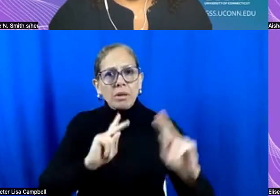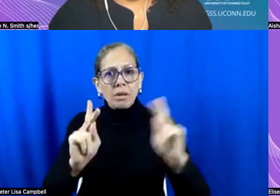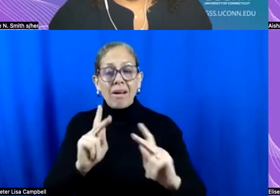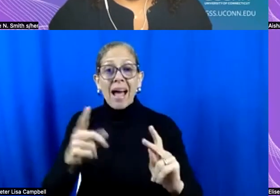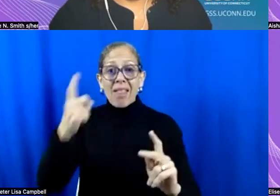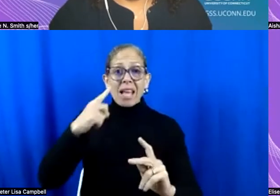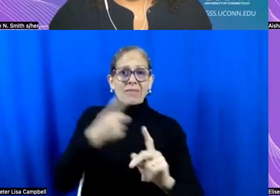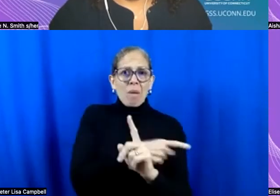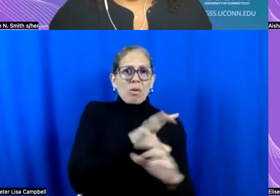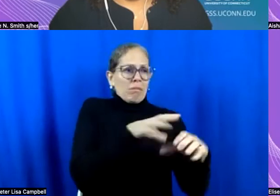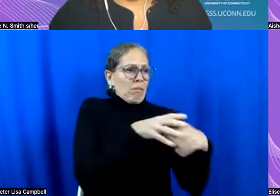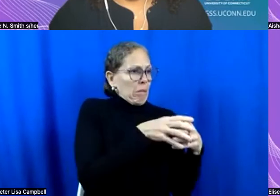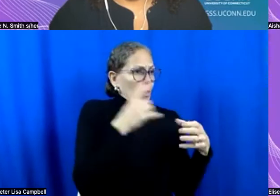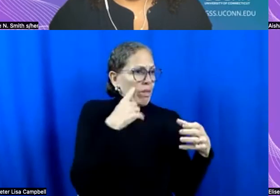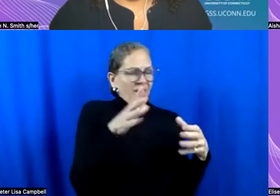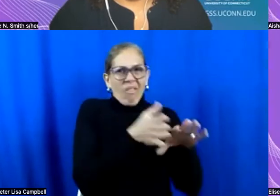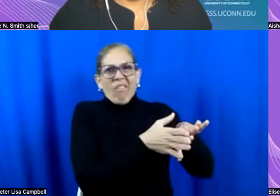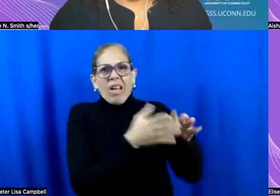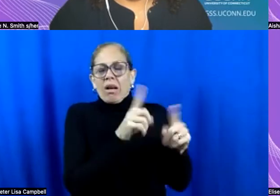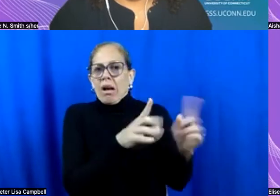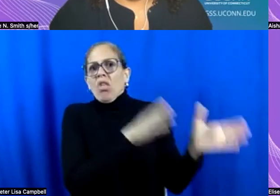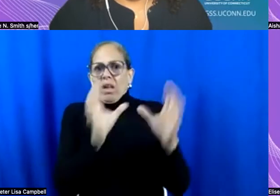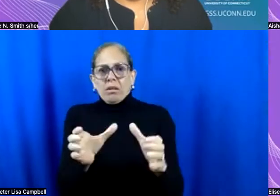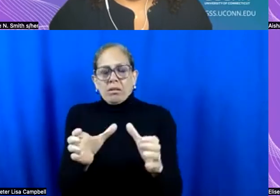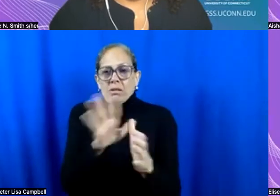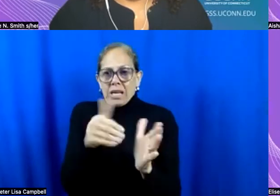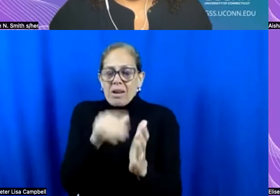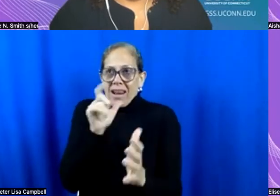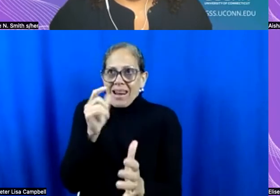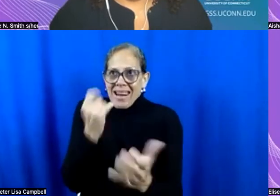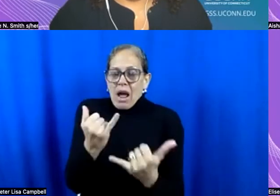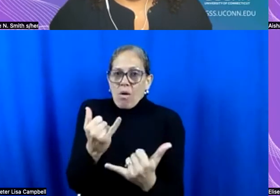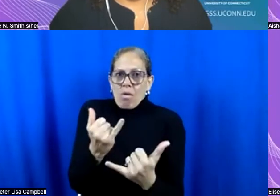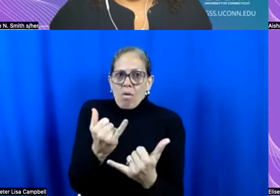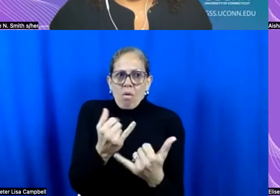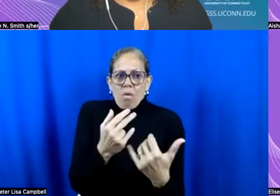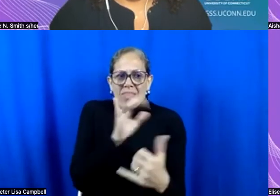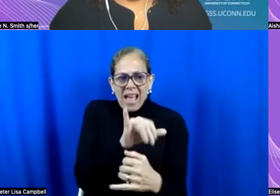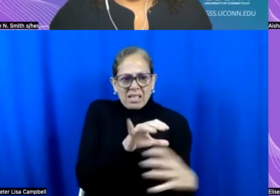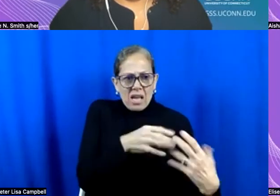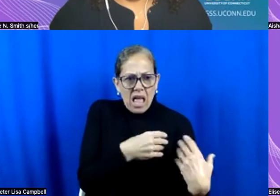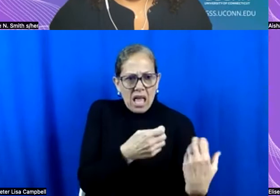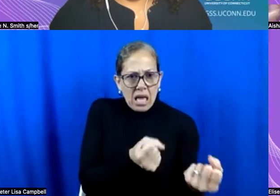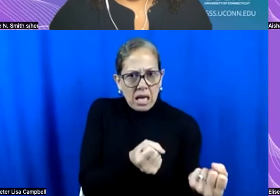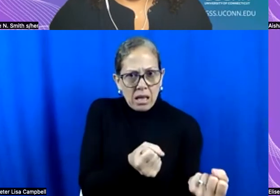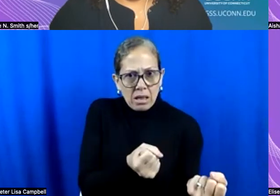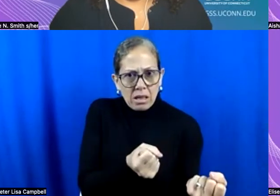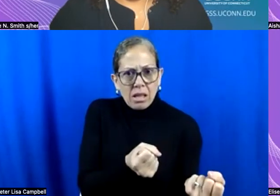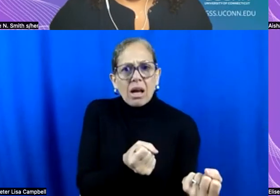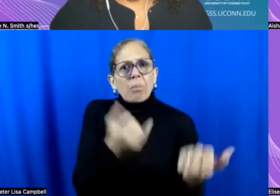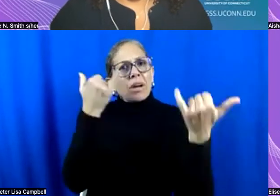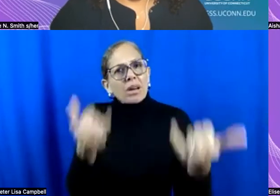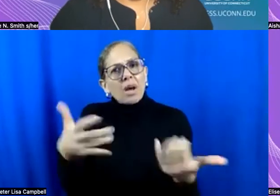margins that then we think about how to not only heal the margins, but to make